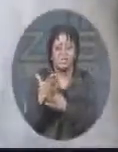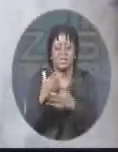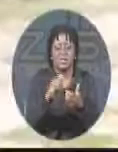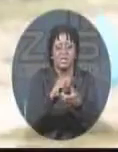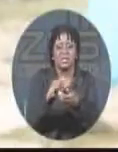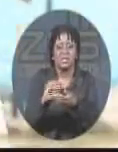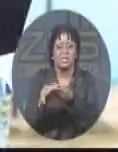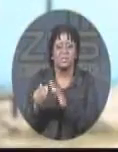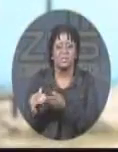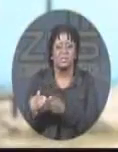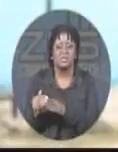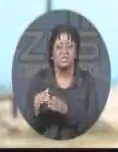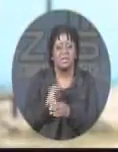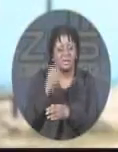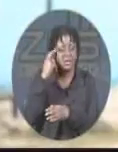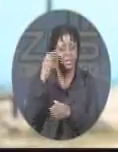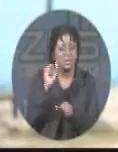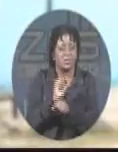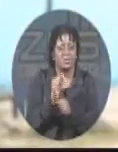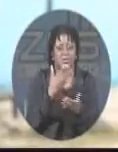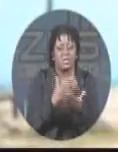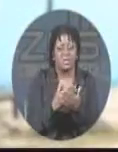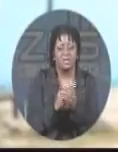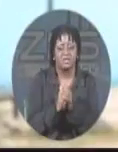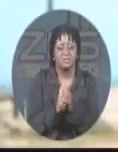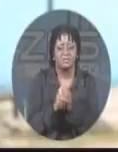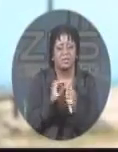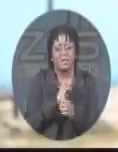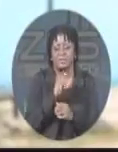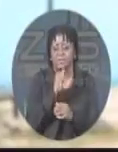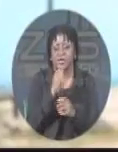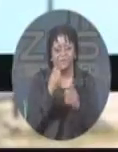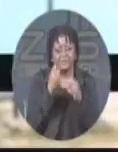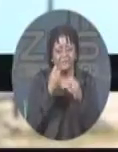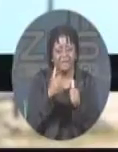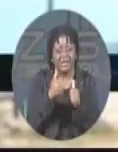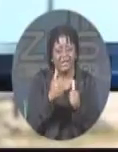worked well for them. Well, I'm not a fast-going person, so